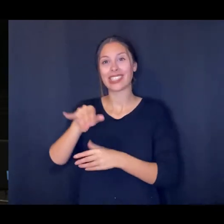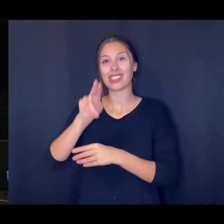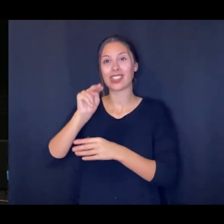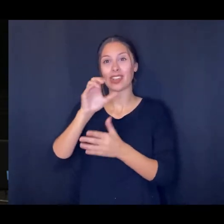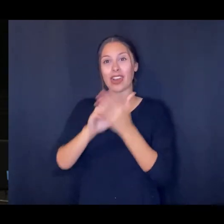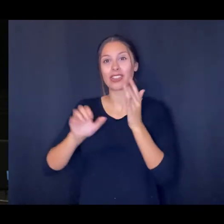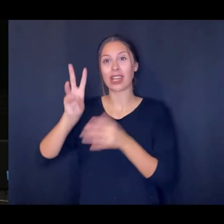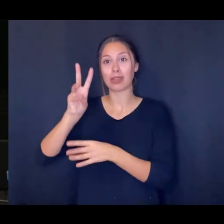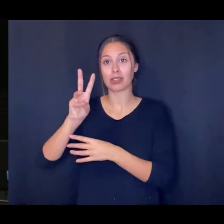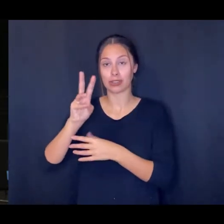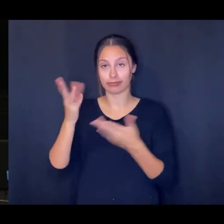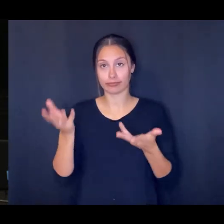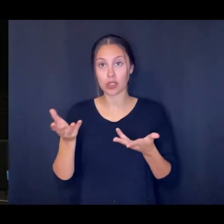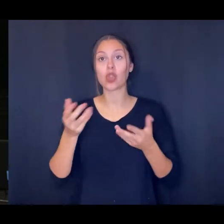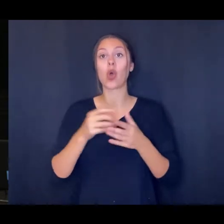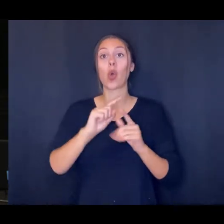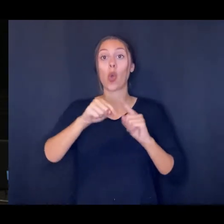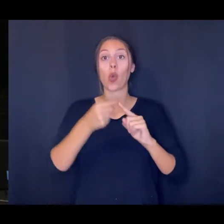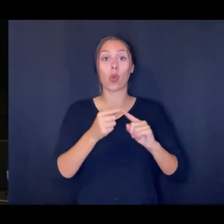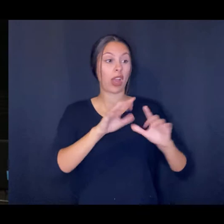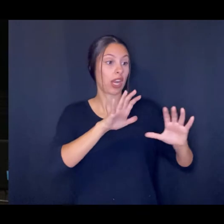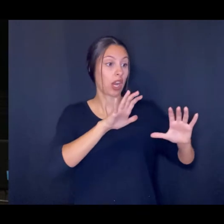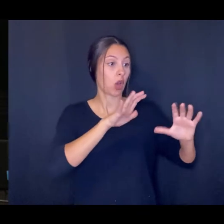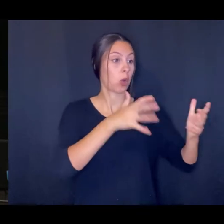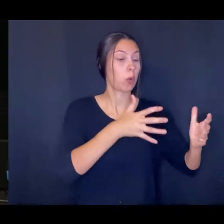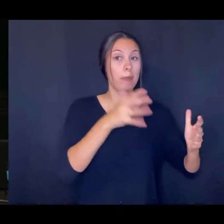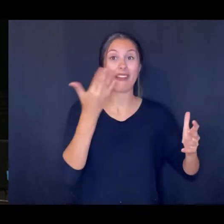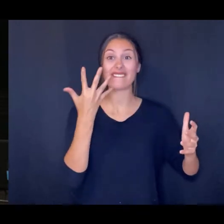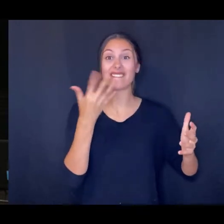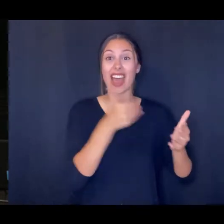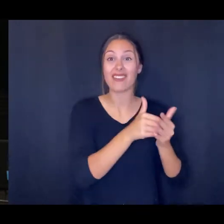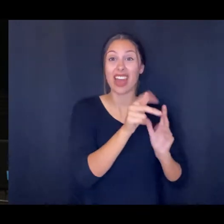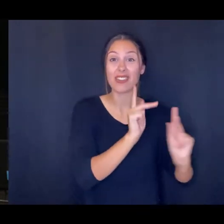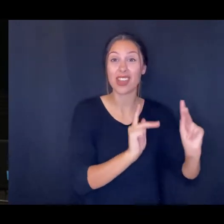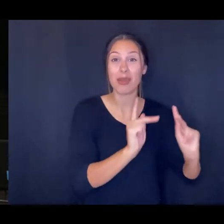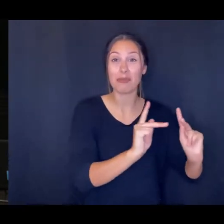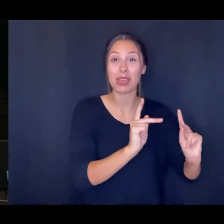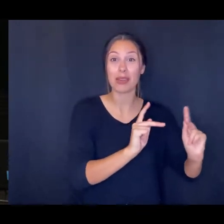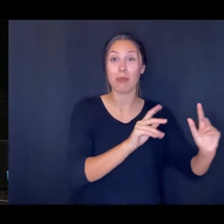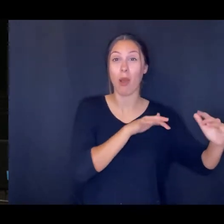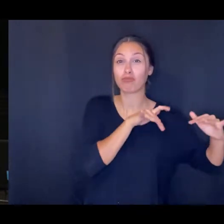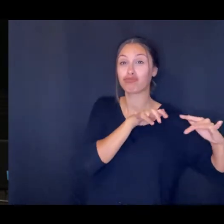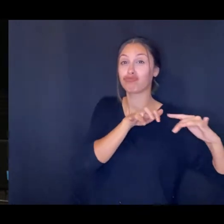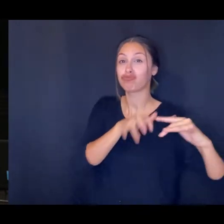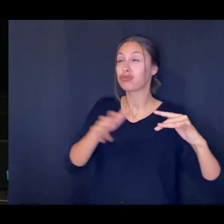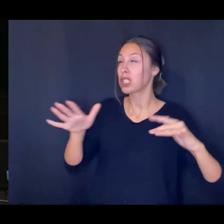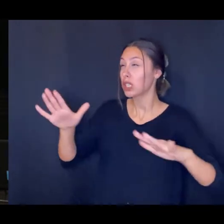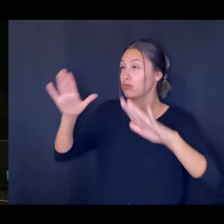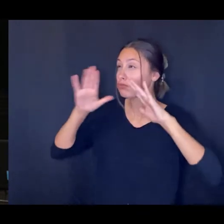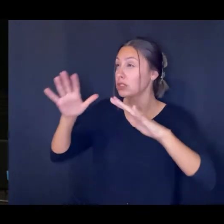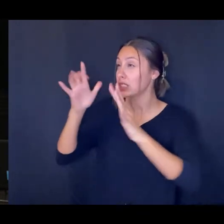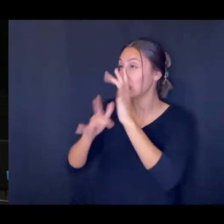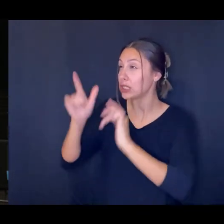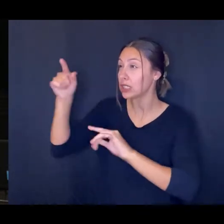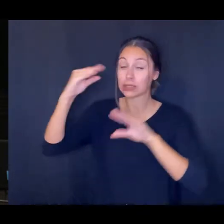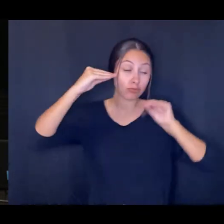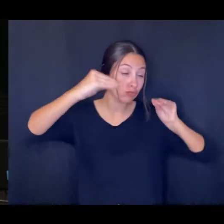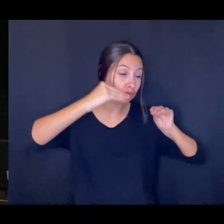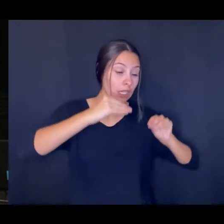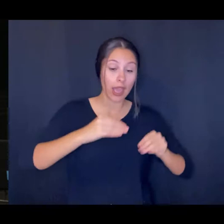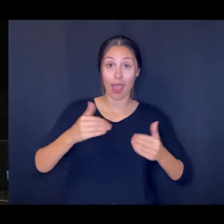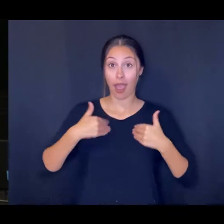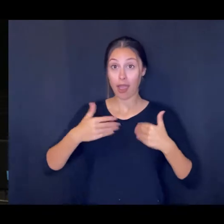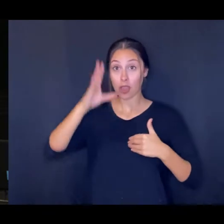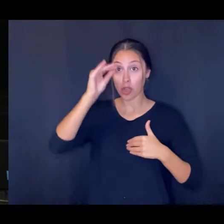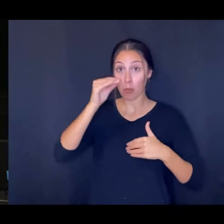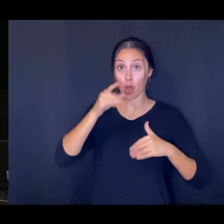6. Essentially, here's how it goes. When a large crowd of over 5,000 people came to listen to Jesus teach one day, a little boy